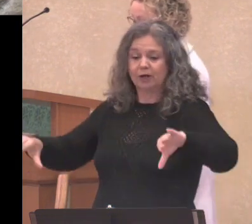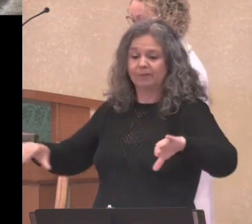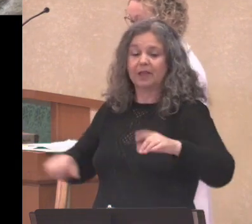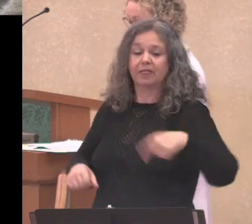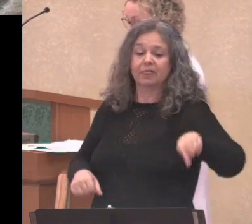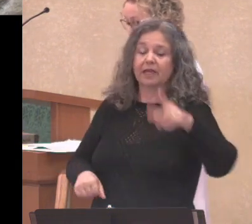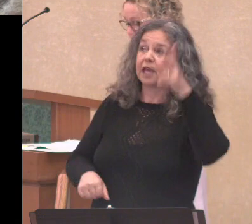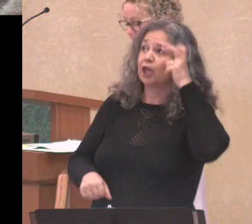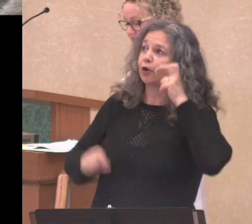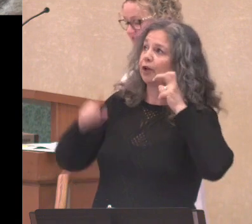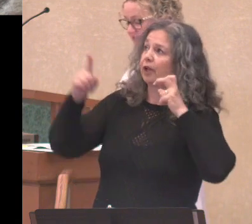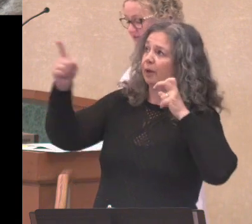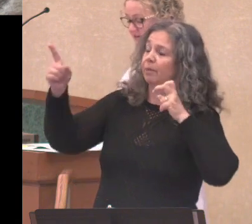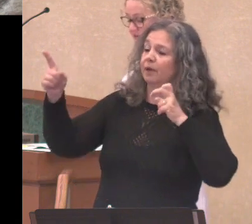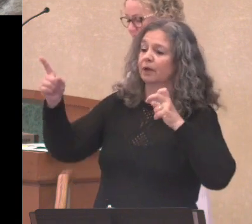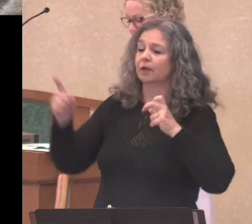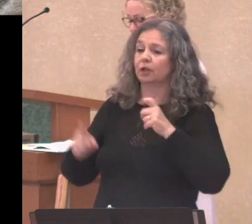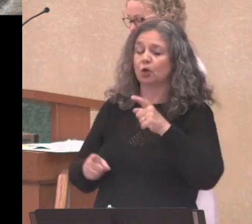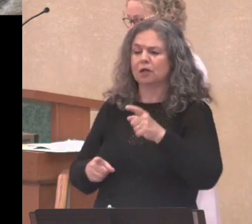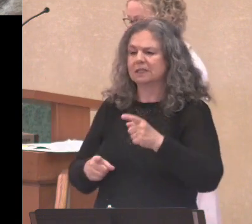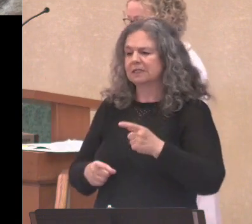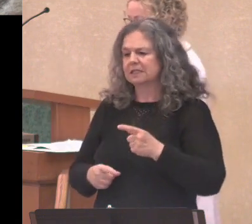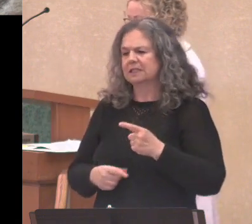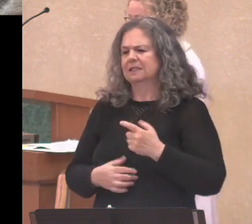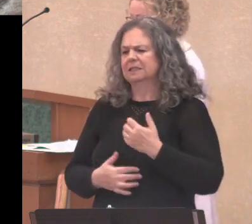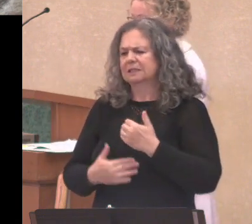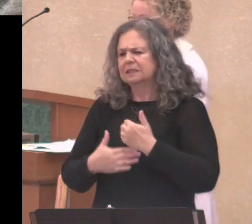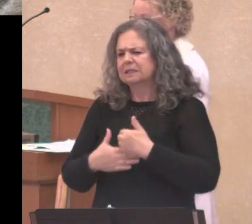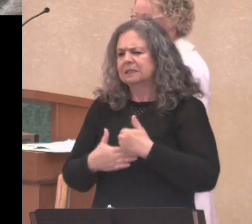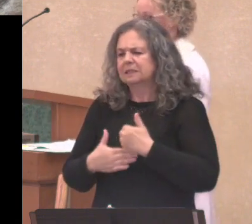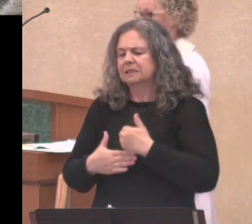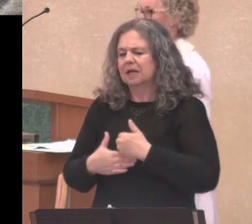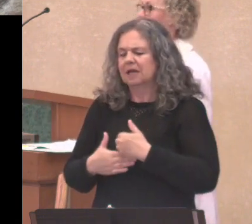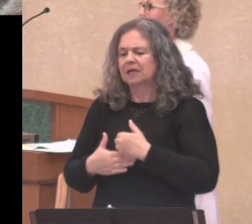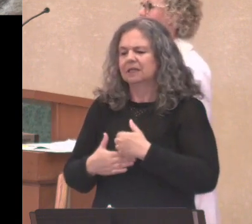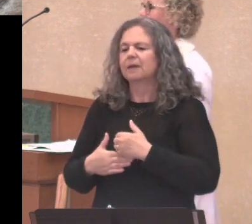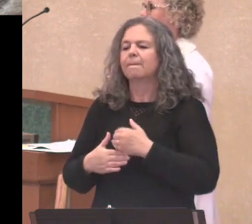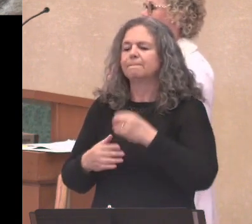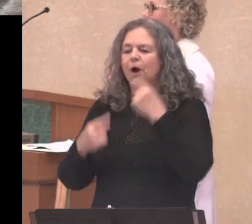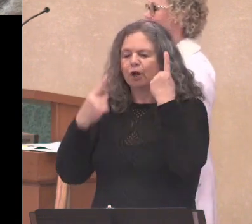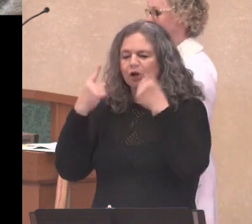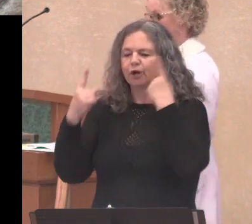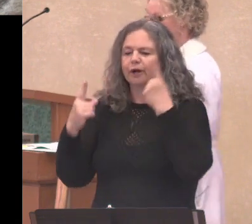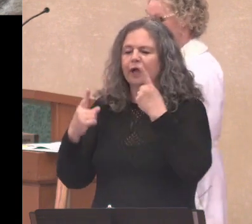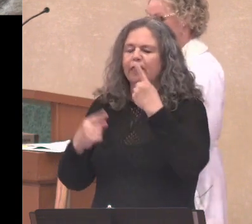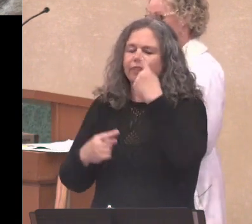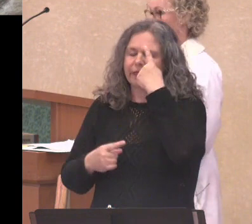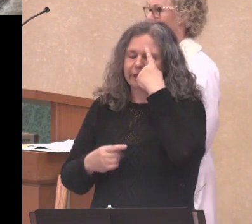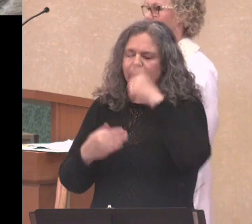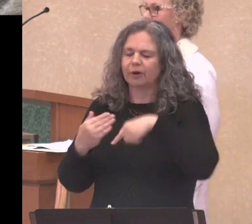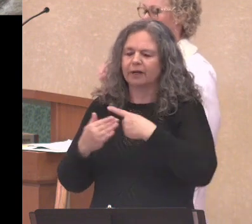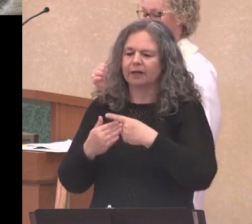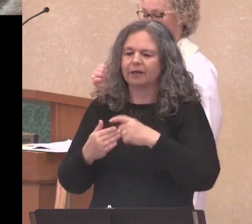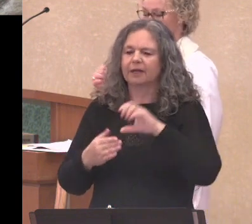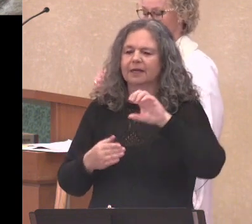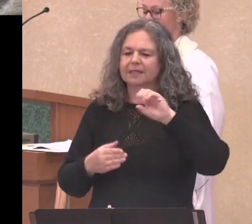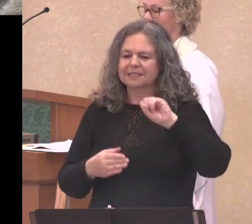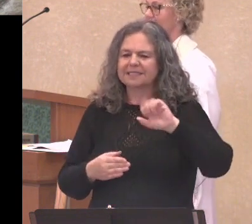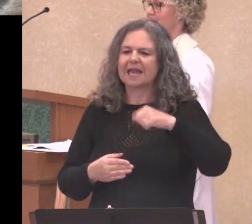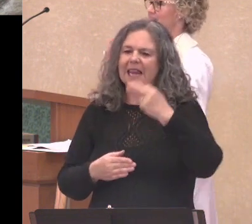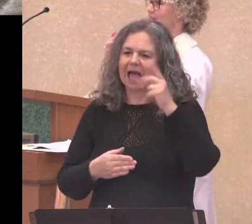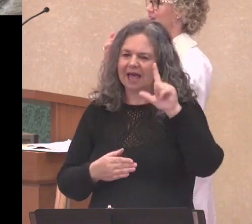are disturbed, do not sin. Ponder it on your beds and be silent." Selah. Remember